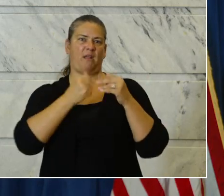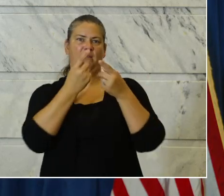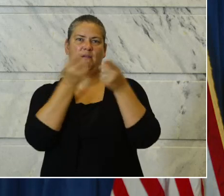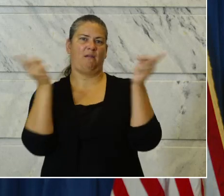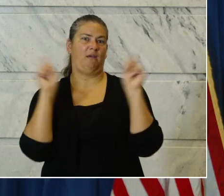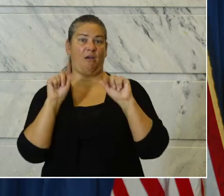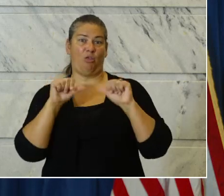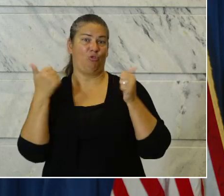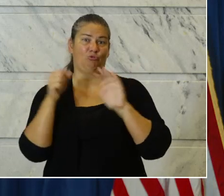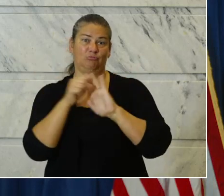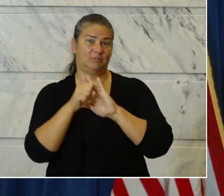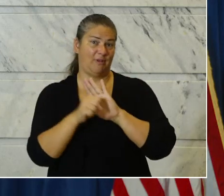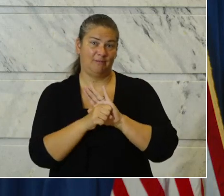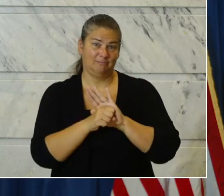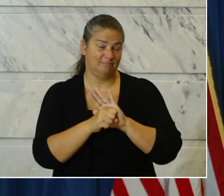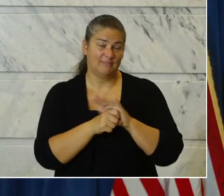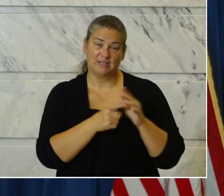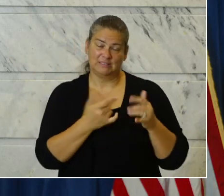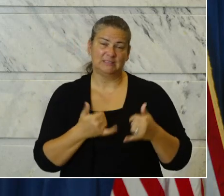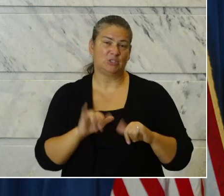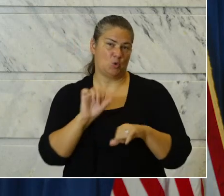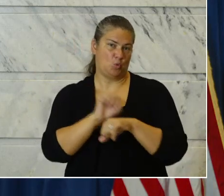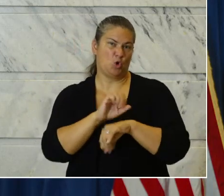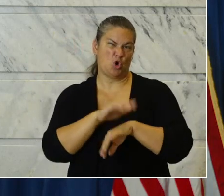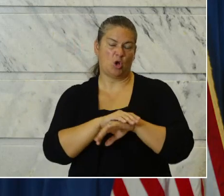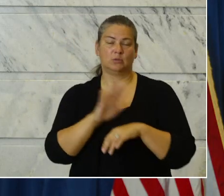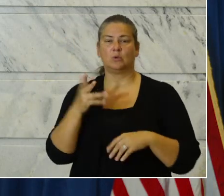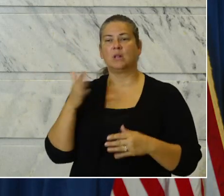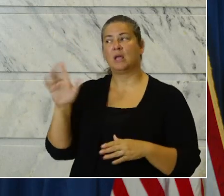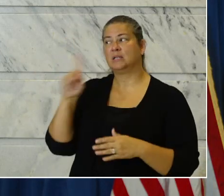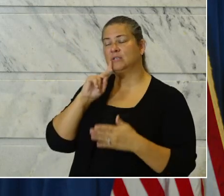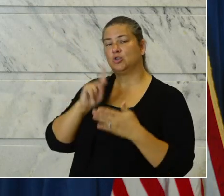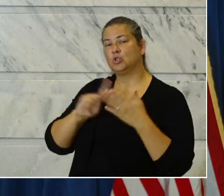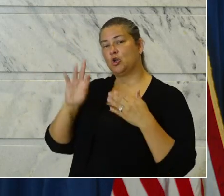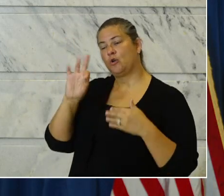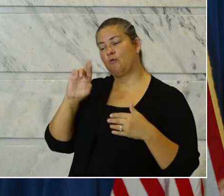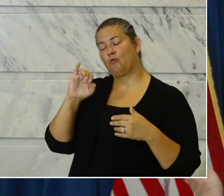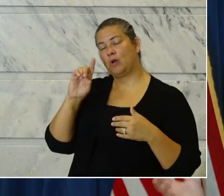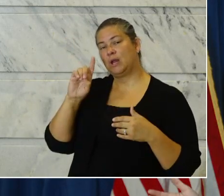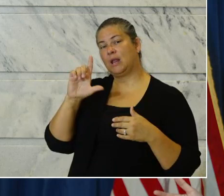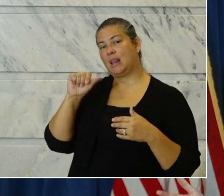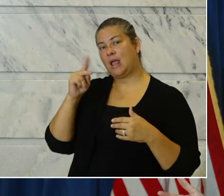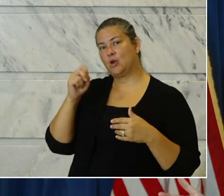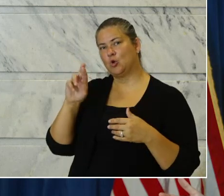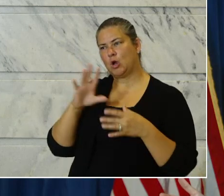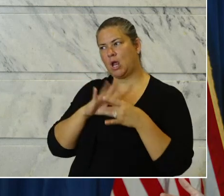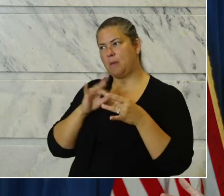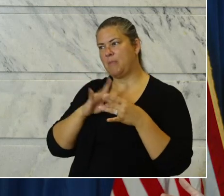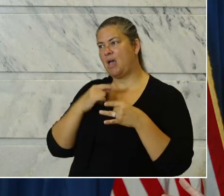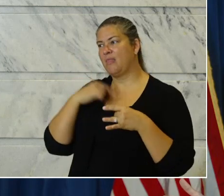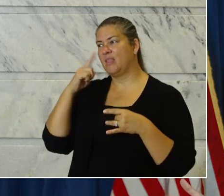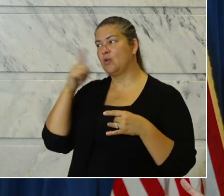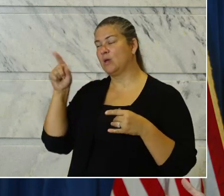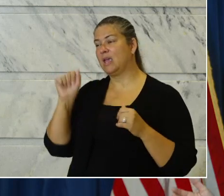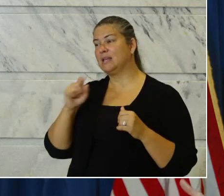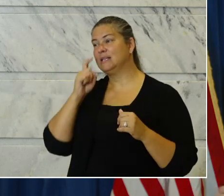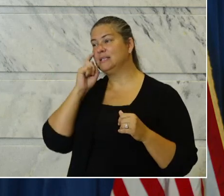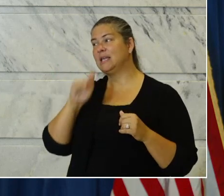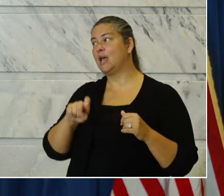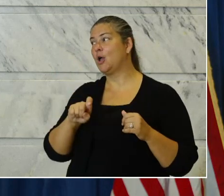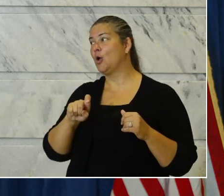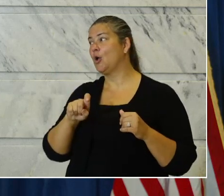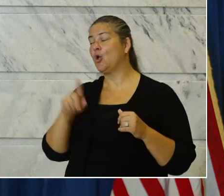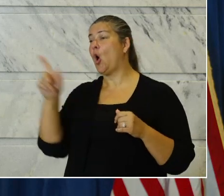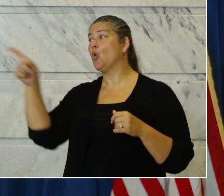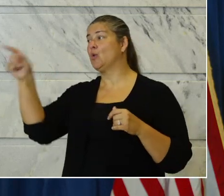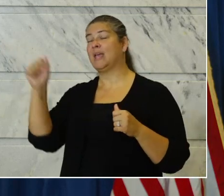done, and they continue to work on that. So we'll let Secretary Freelander comment, and then I think you can tell the public good night